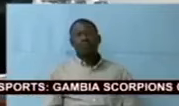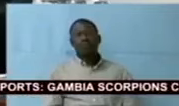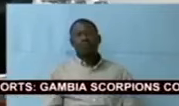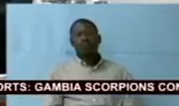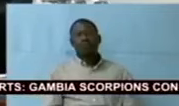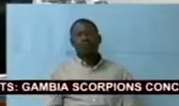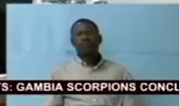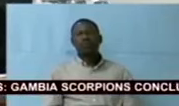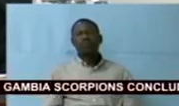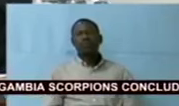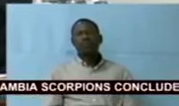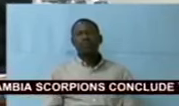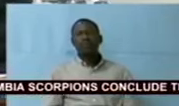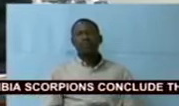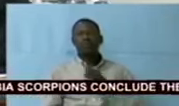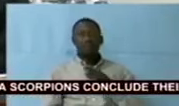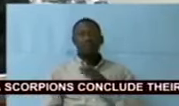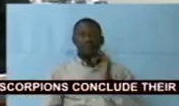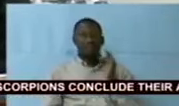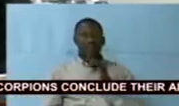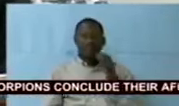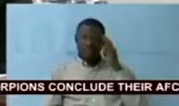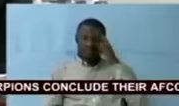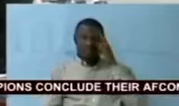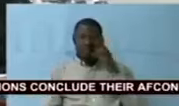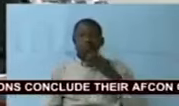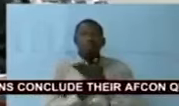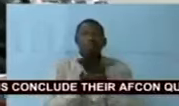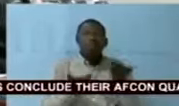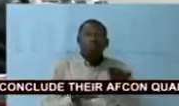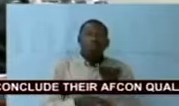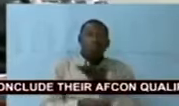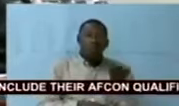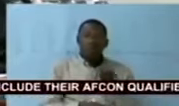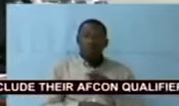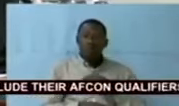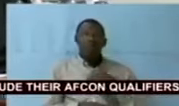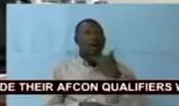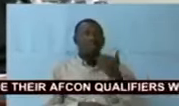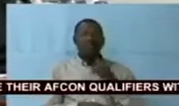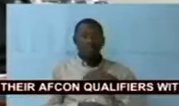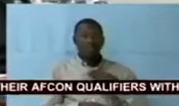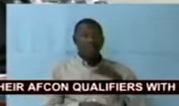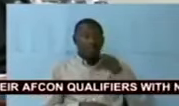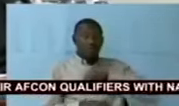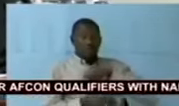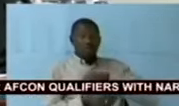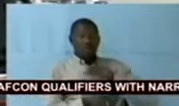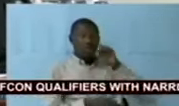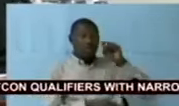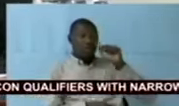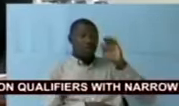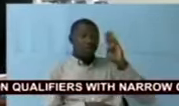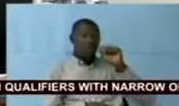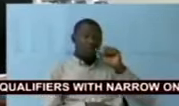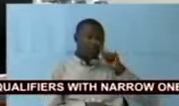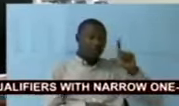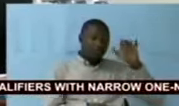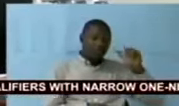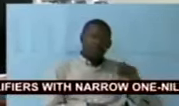That was the very reason why we were asking for his appearance, personal appearance. But that